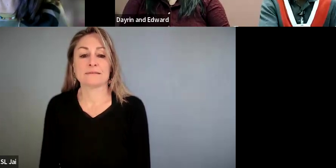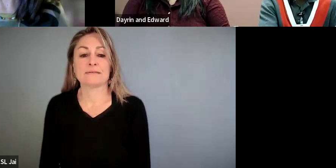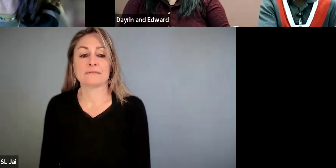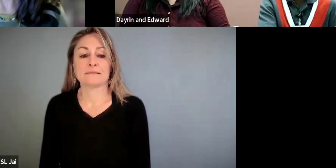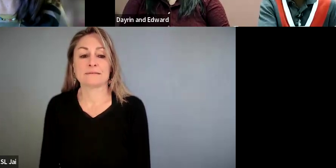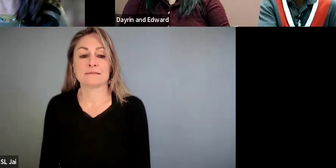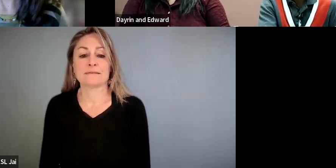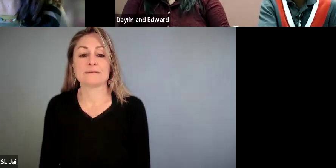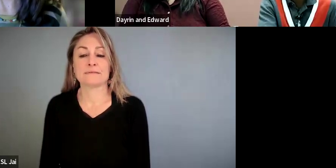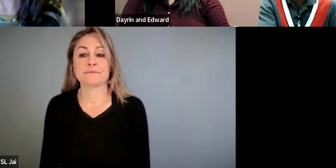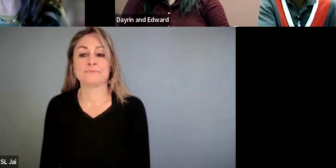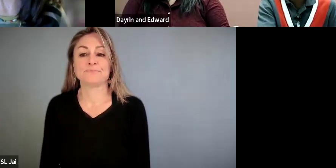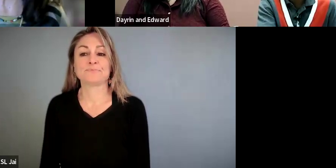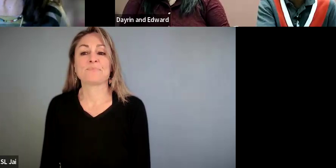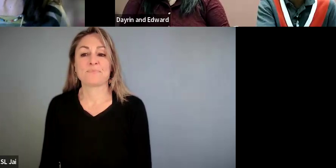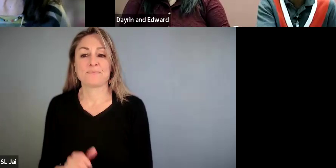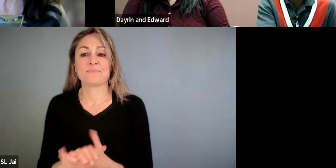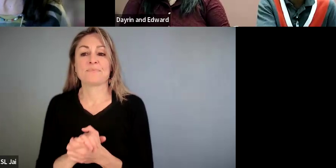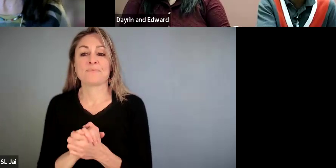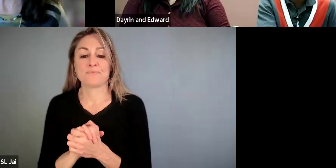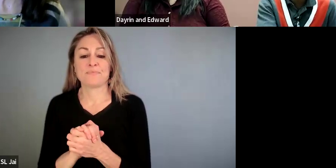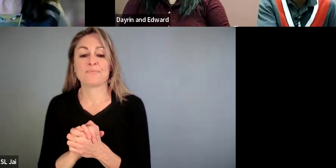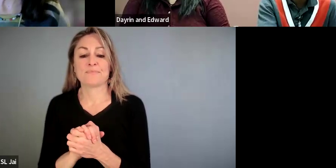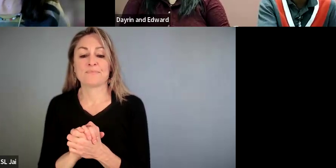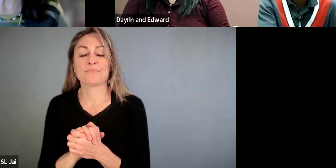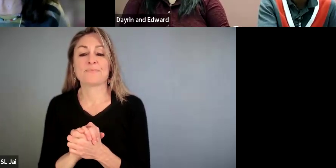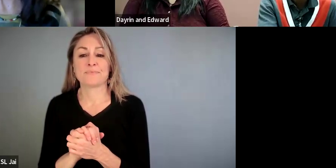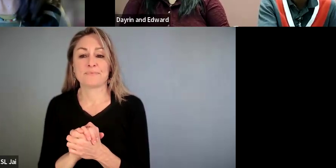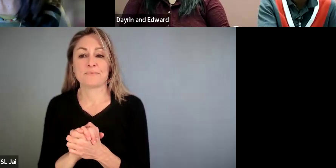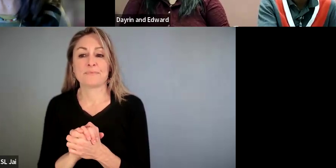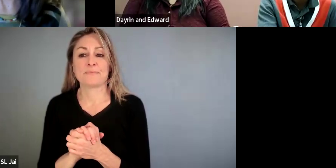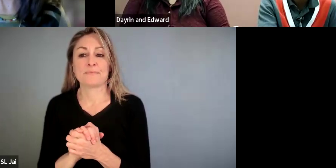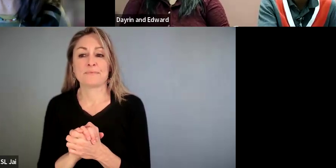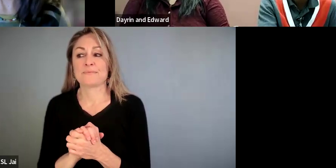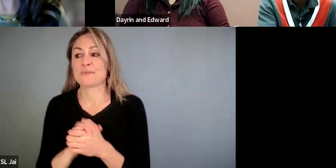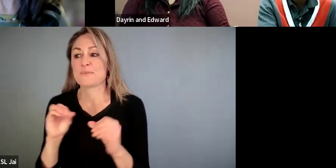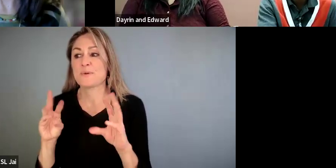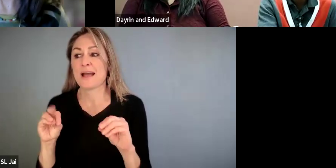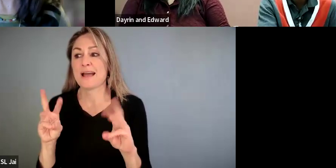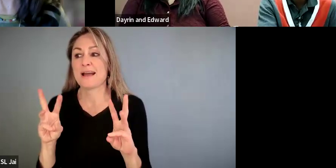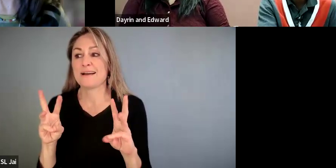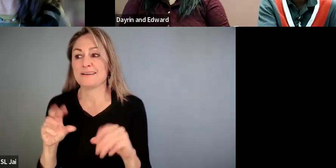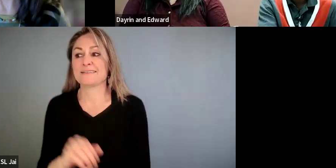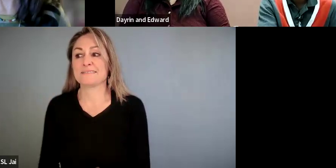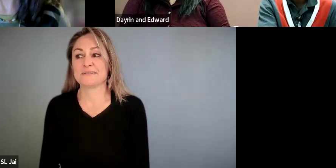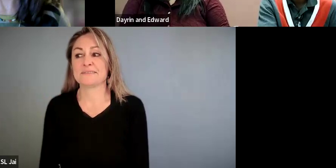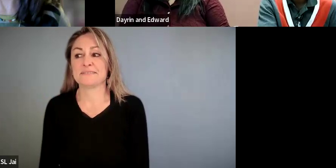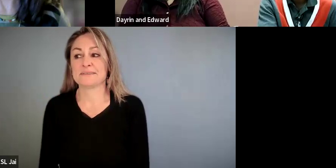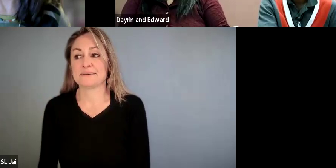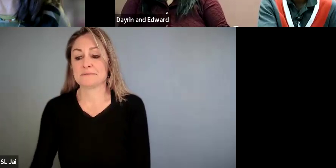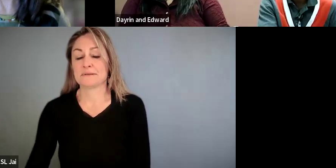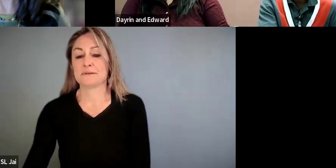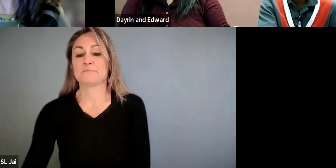up. It's okay. Pick up for the biggest one and they're all over them. Wow. That's good.